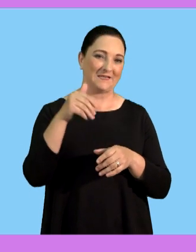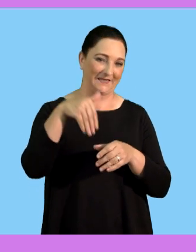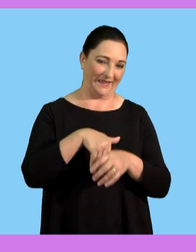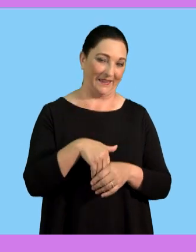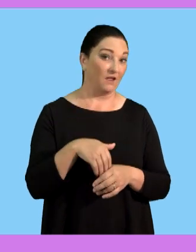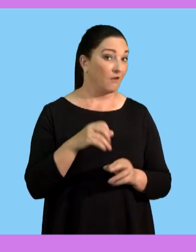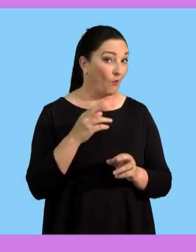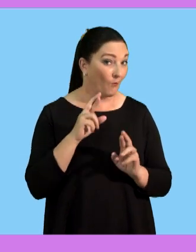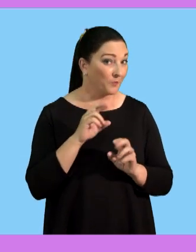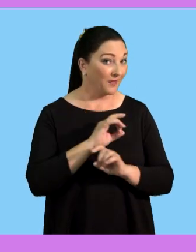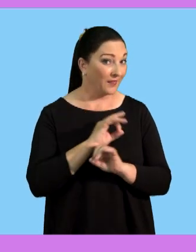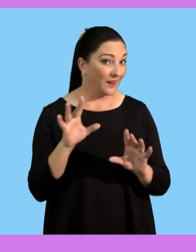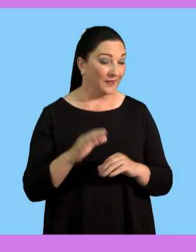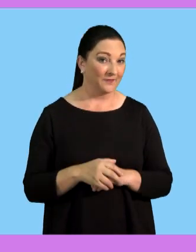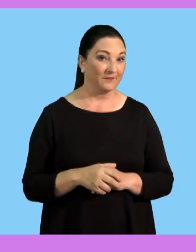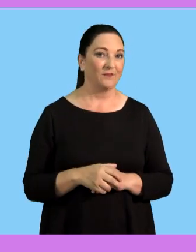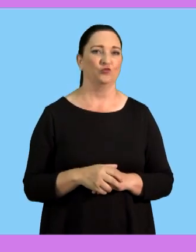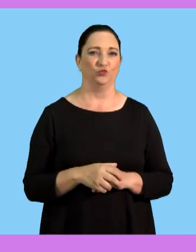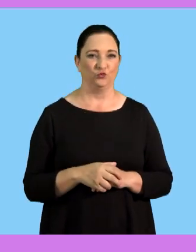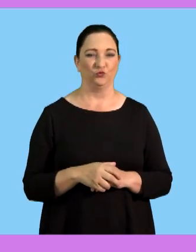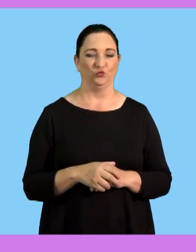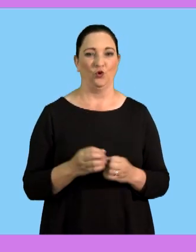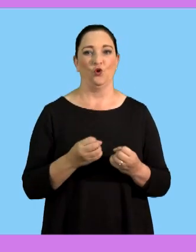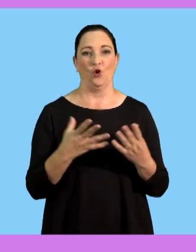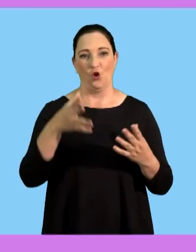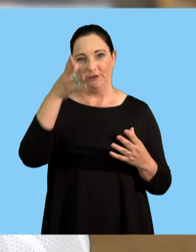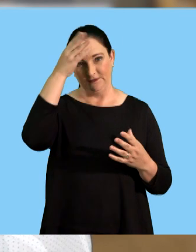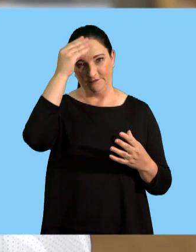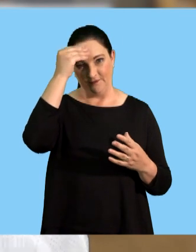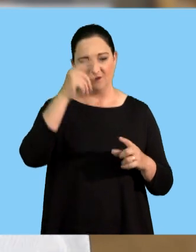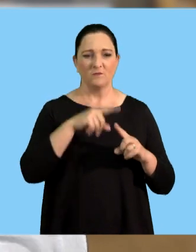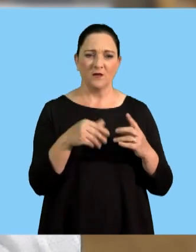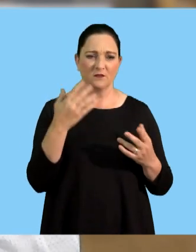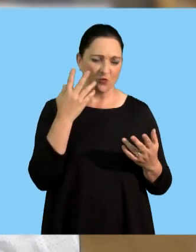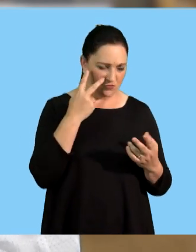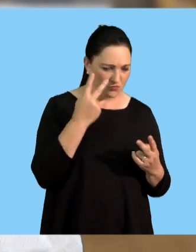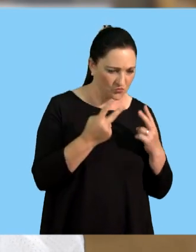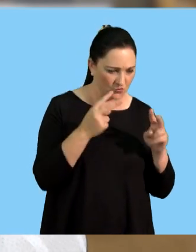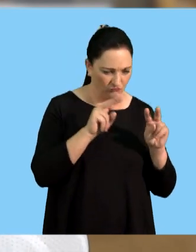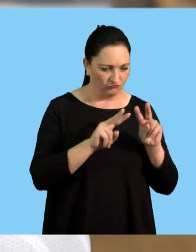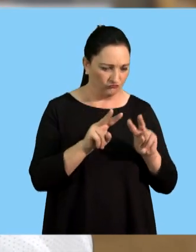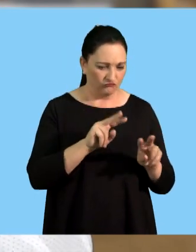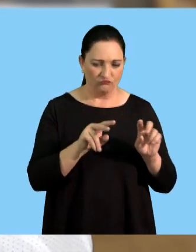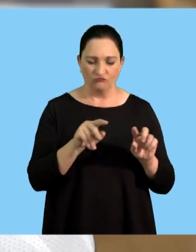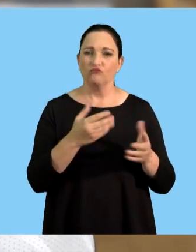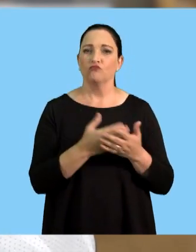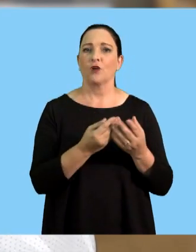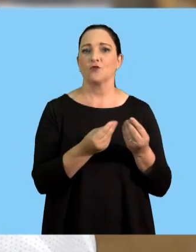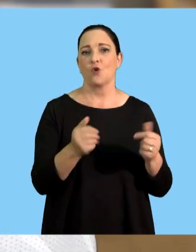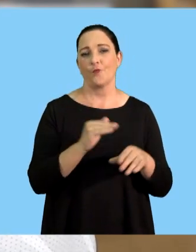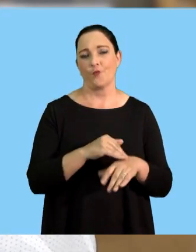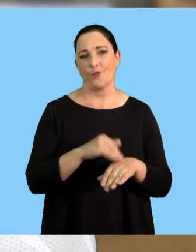biscuit. Guys, I hope that's clear to all of you. Right, I know it's a mouthful, but again, if we put all the pieces together, we'll be able